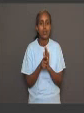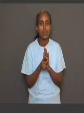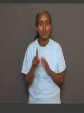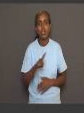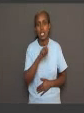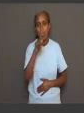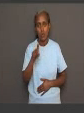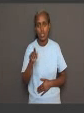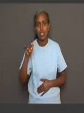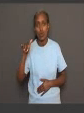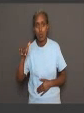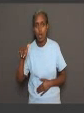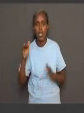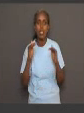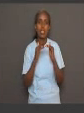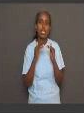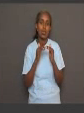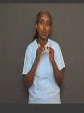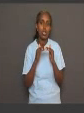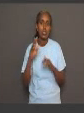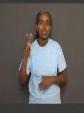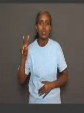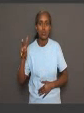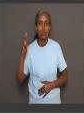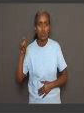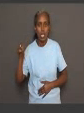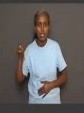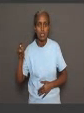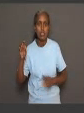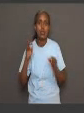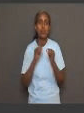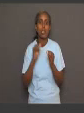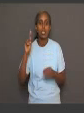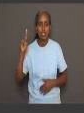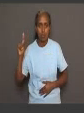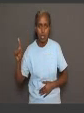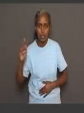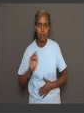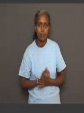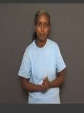equation y equals 2x plus 1.